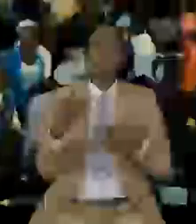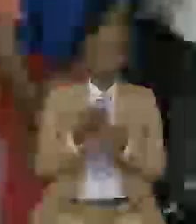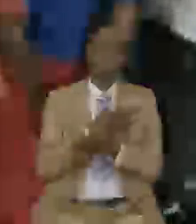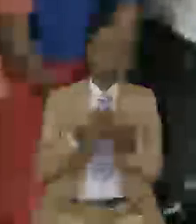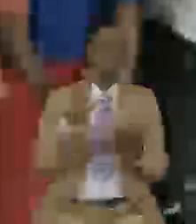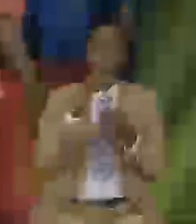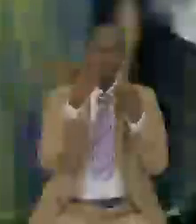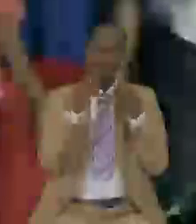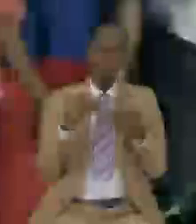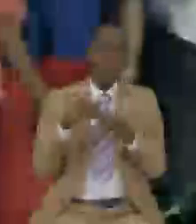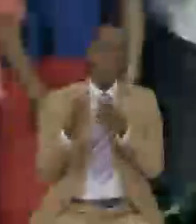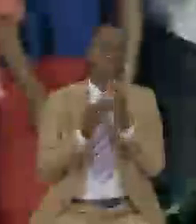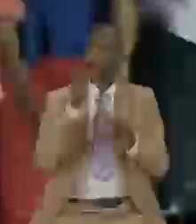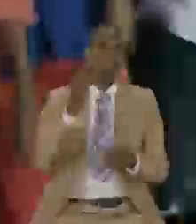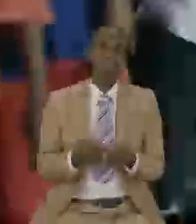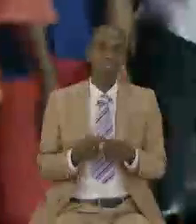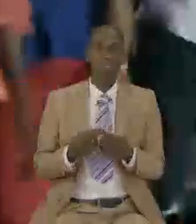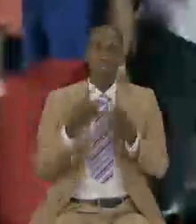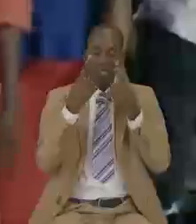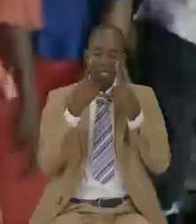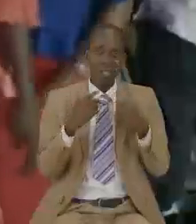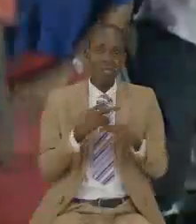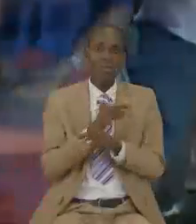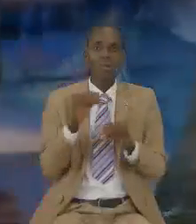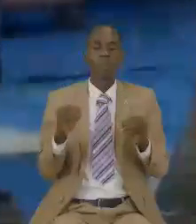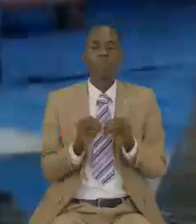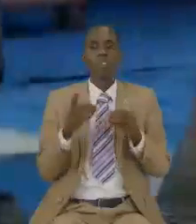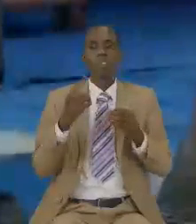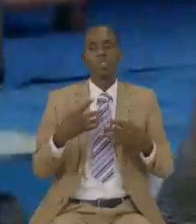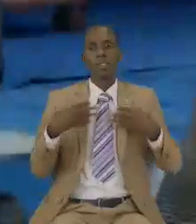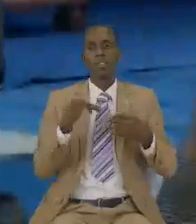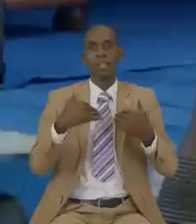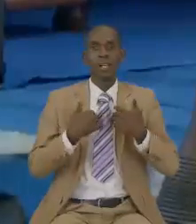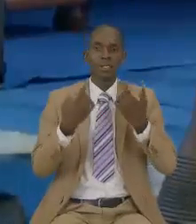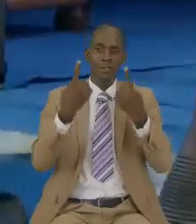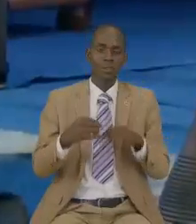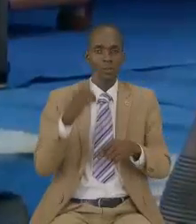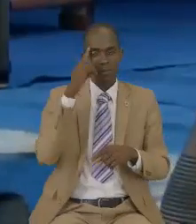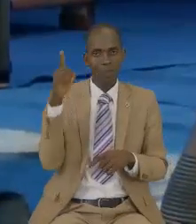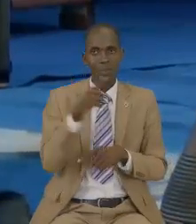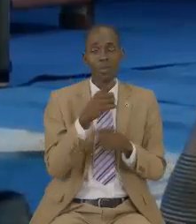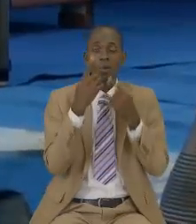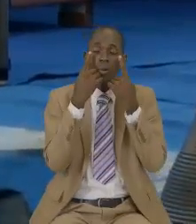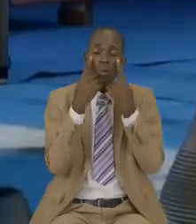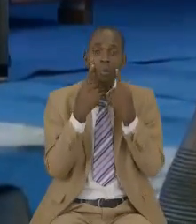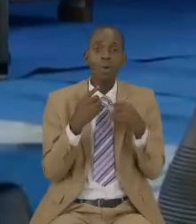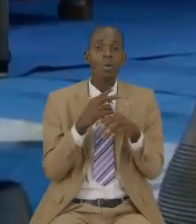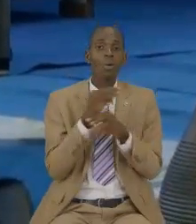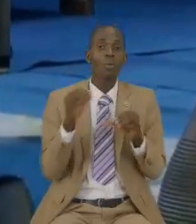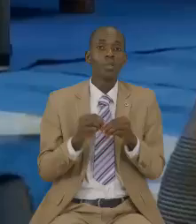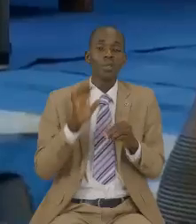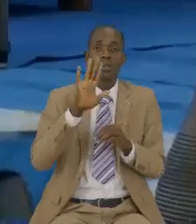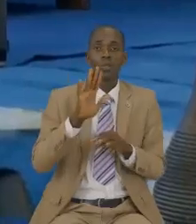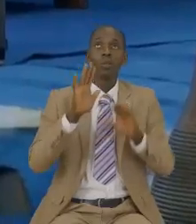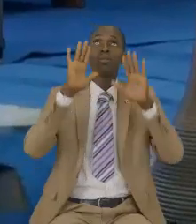tears. Cry no more, the healing has come. Cry no more, your